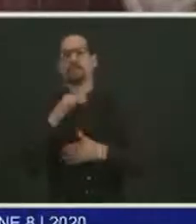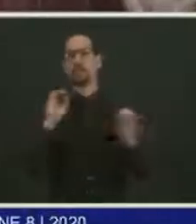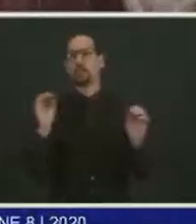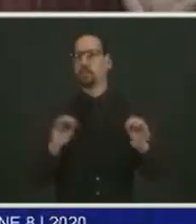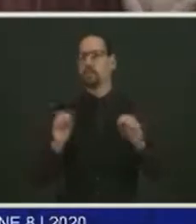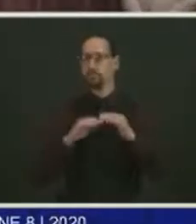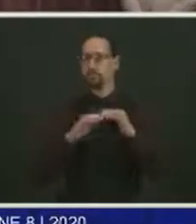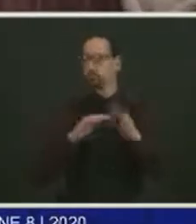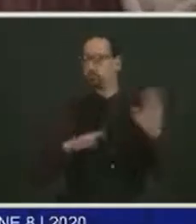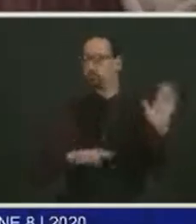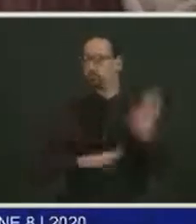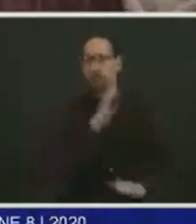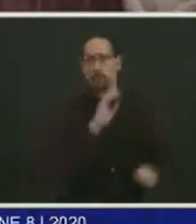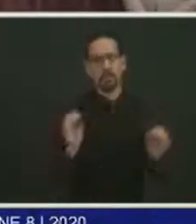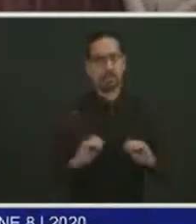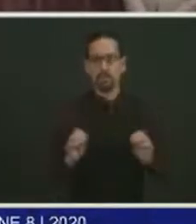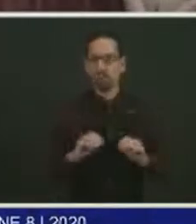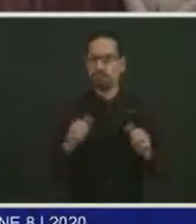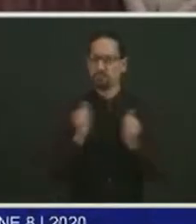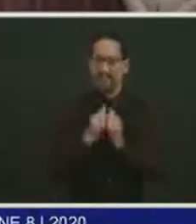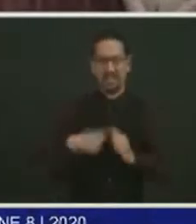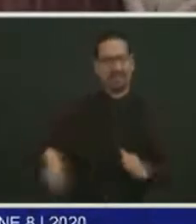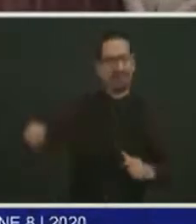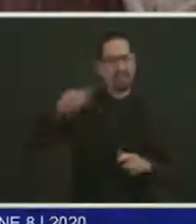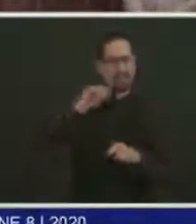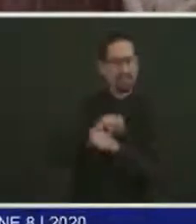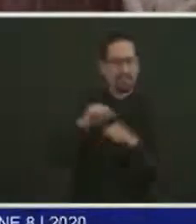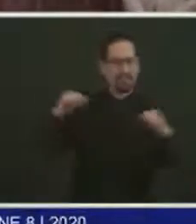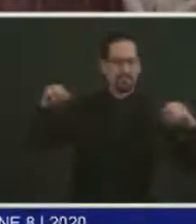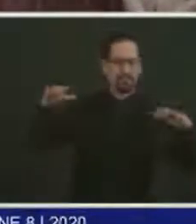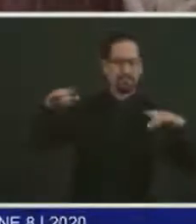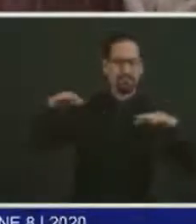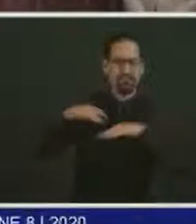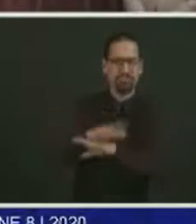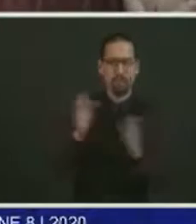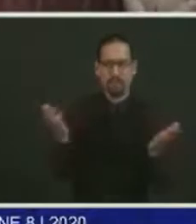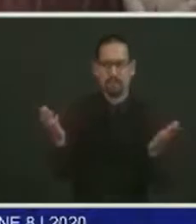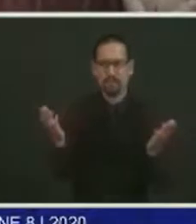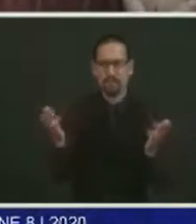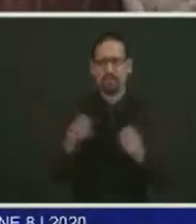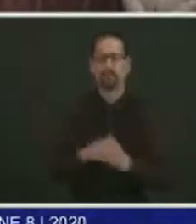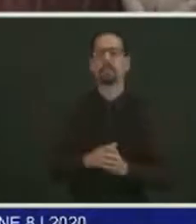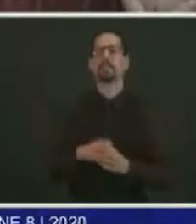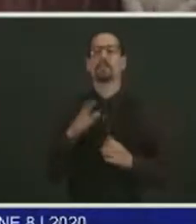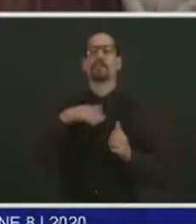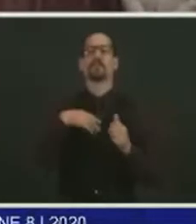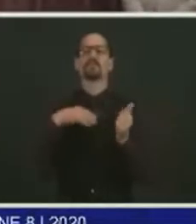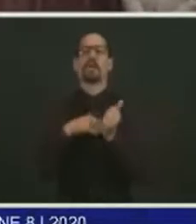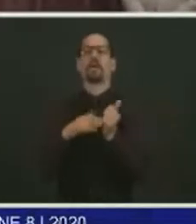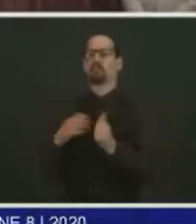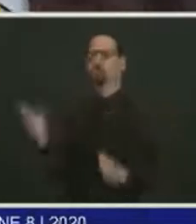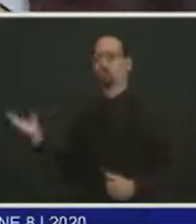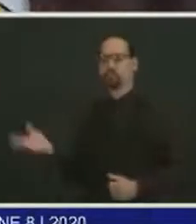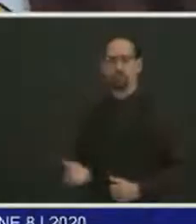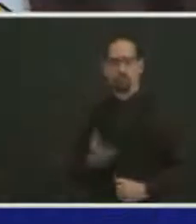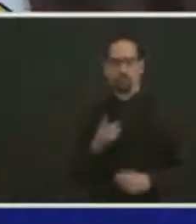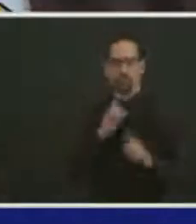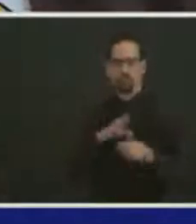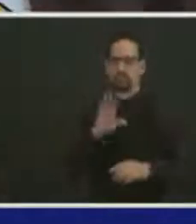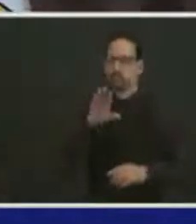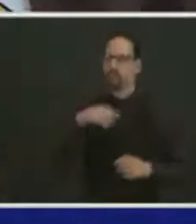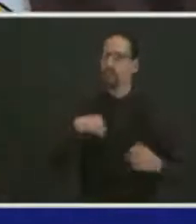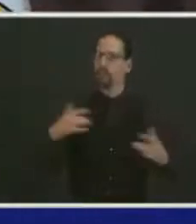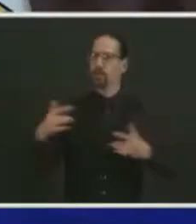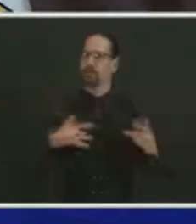associated with these thousands of people having gathered? It's something that we are concerned about, but as has been mentioned, we